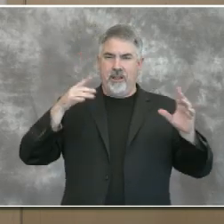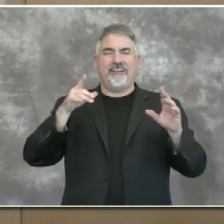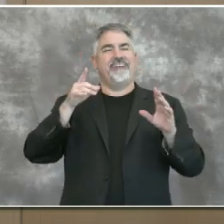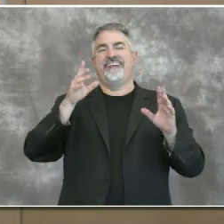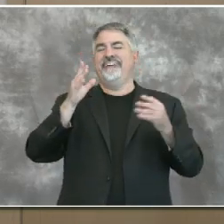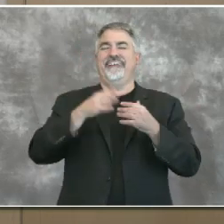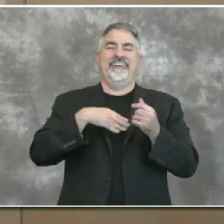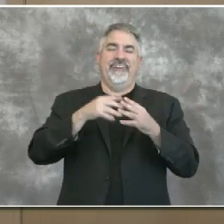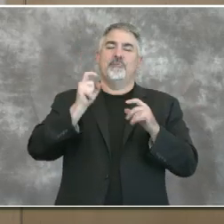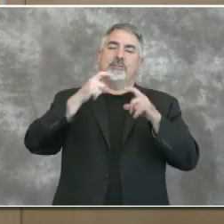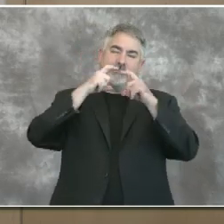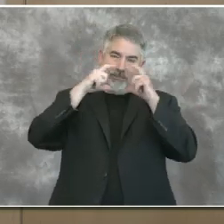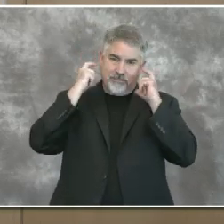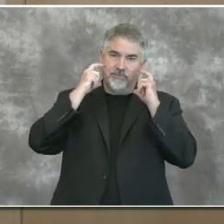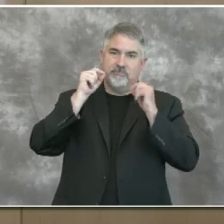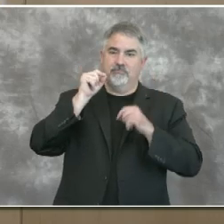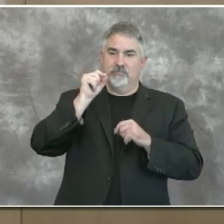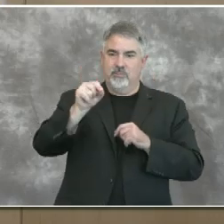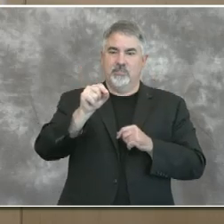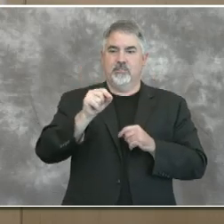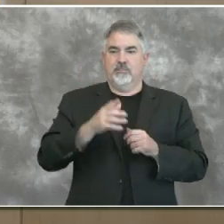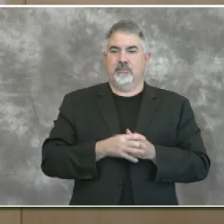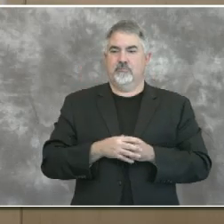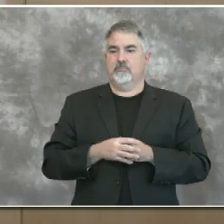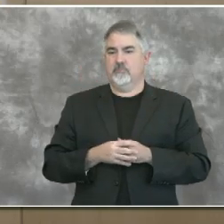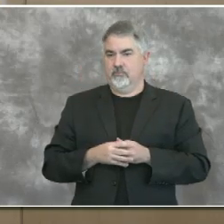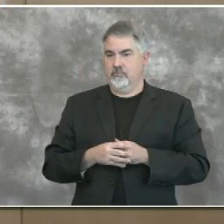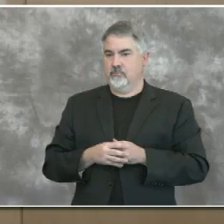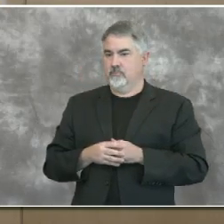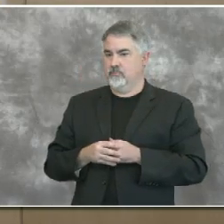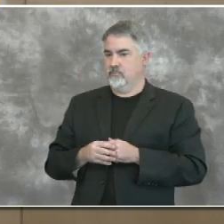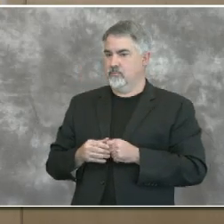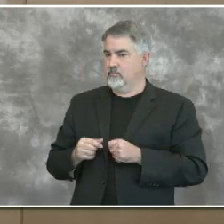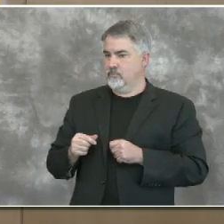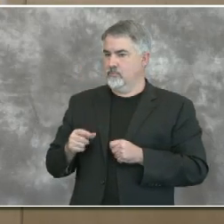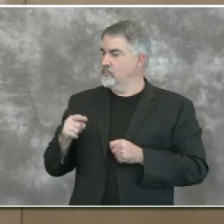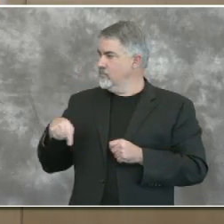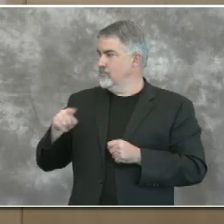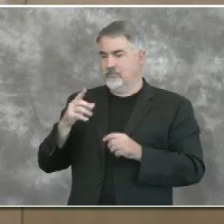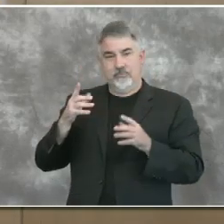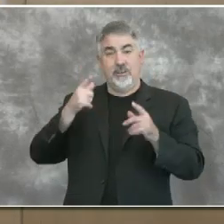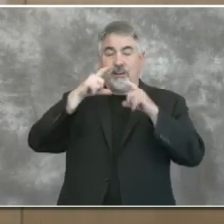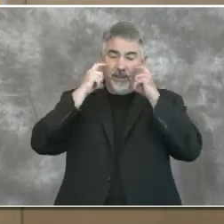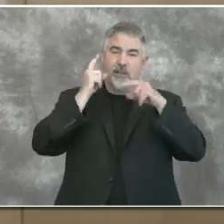to. So I hope that clarifies your question, Cheryl.